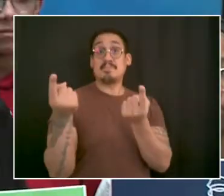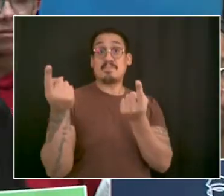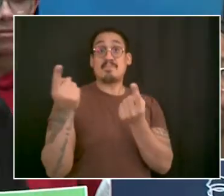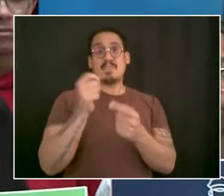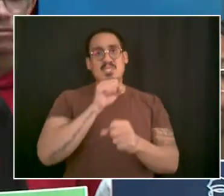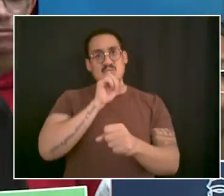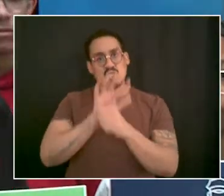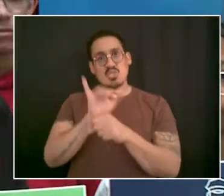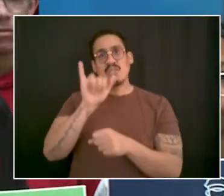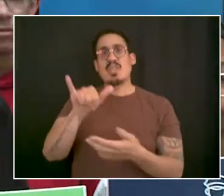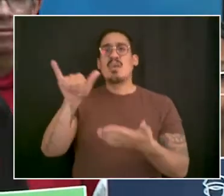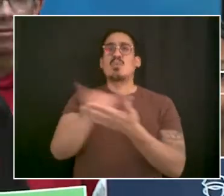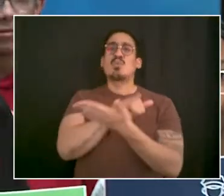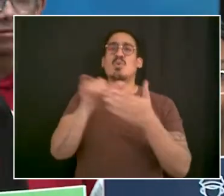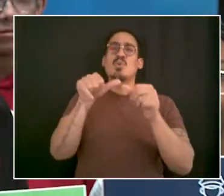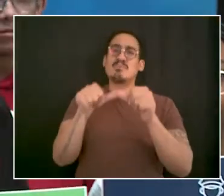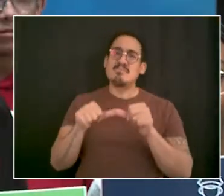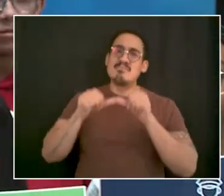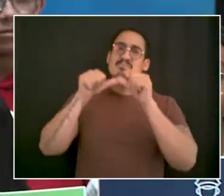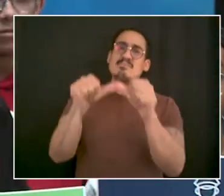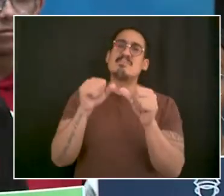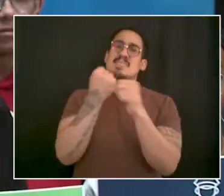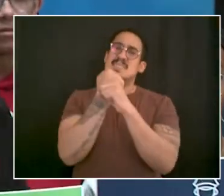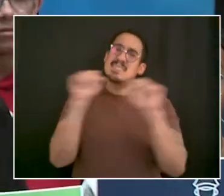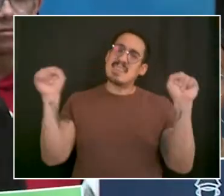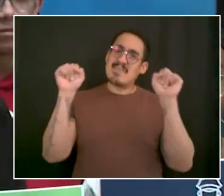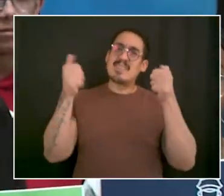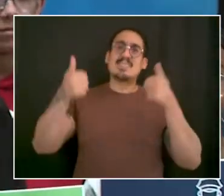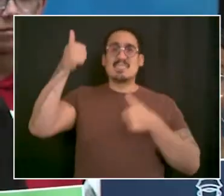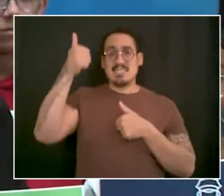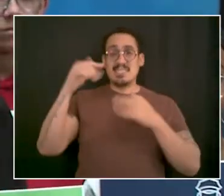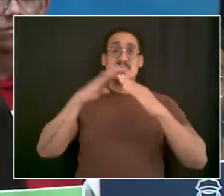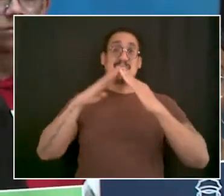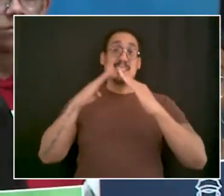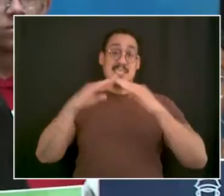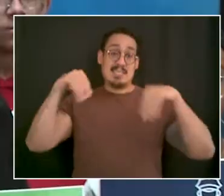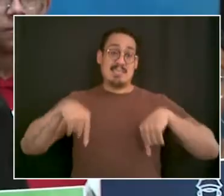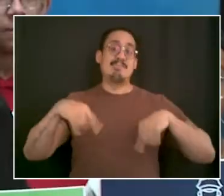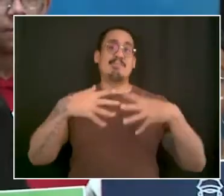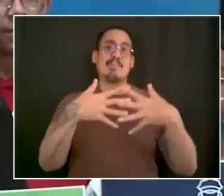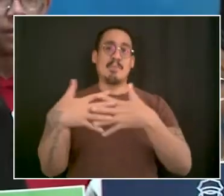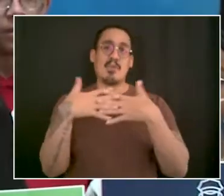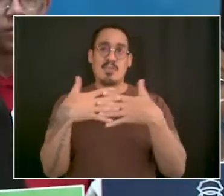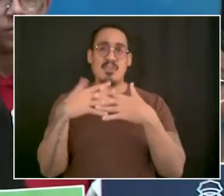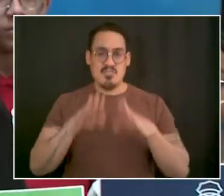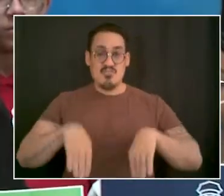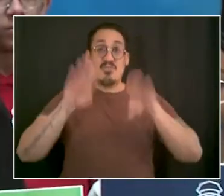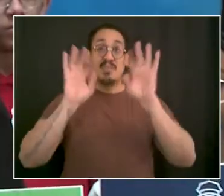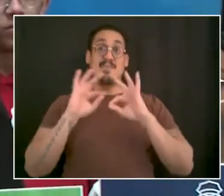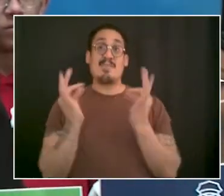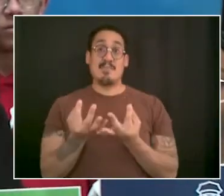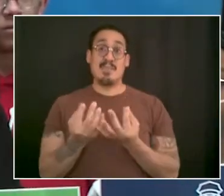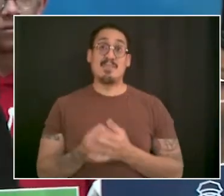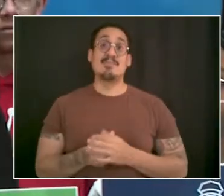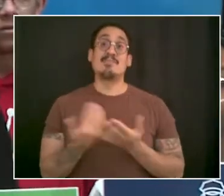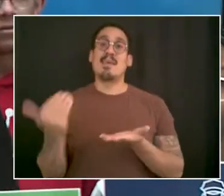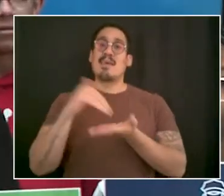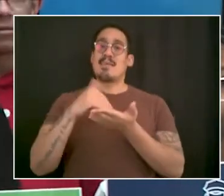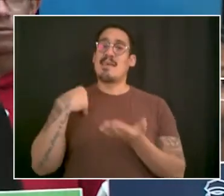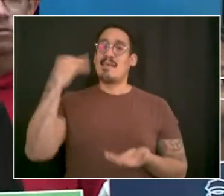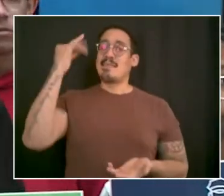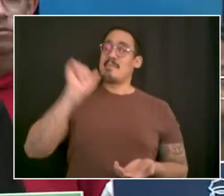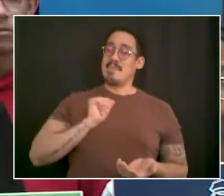safest big city in America and the best place to raise a family. When I think about the young Eric Adams who came to school here every single